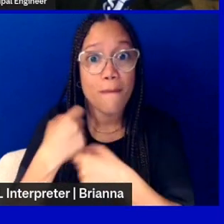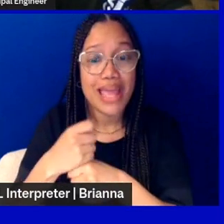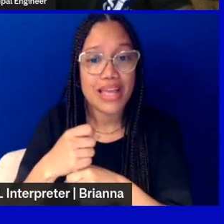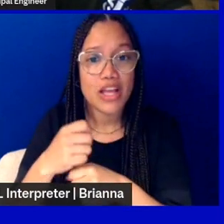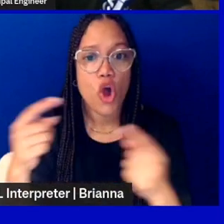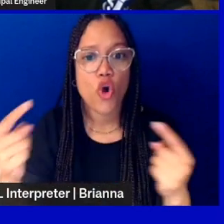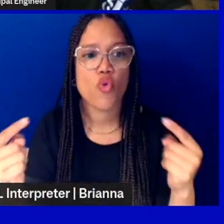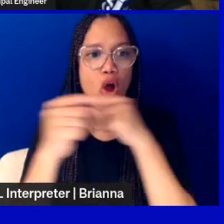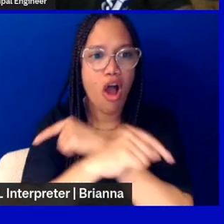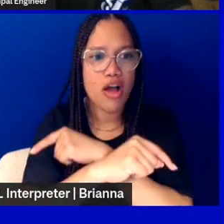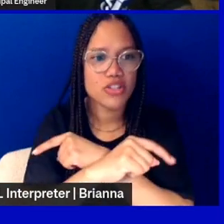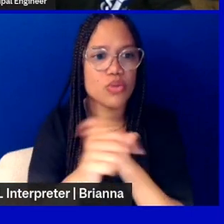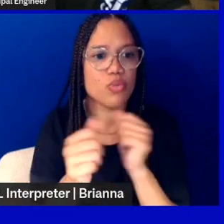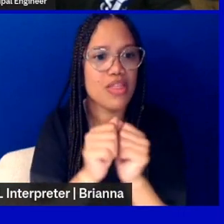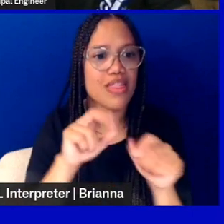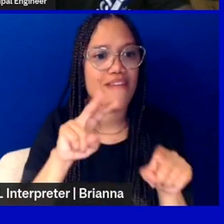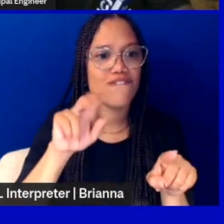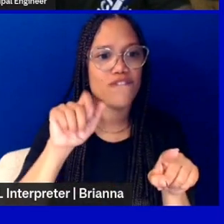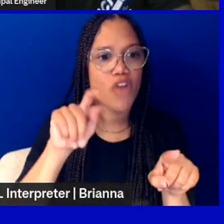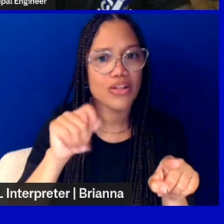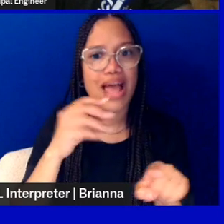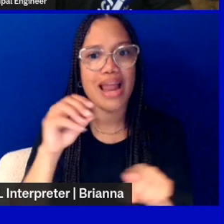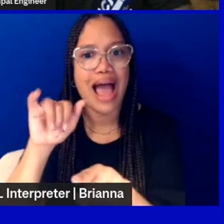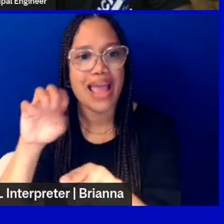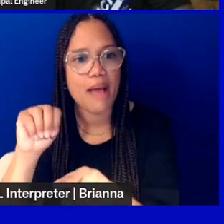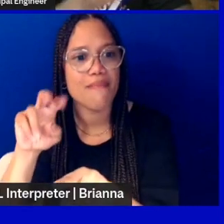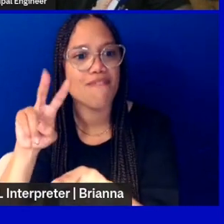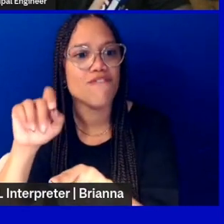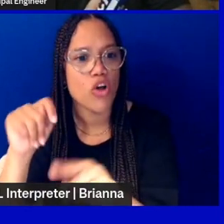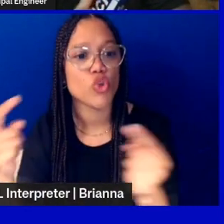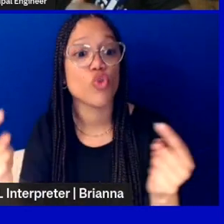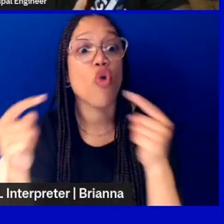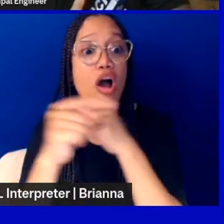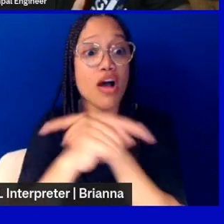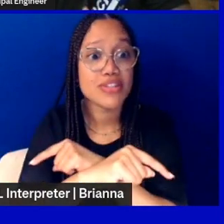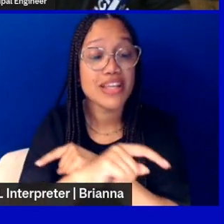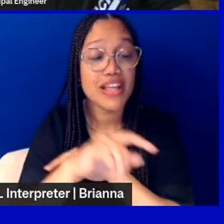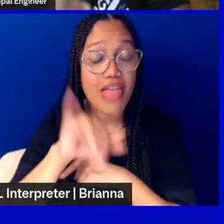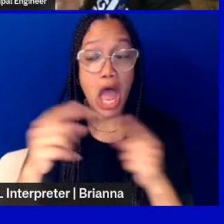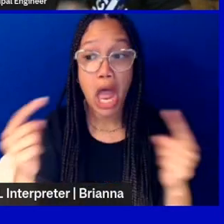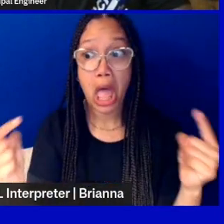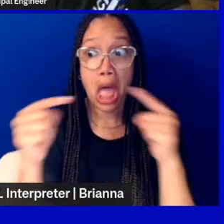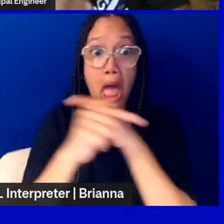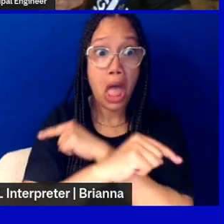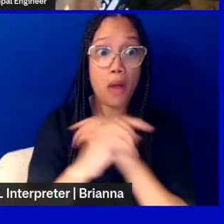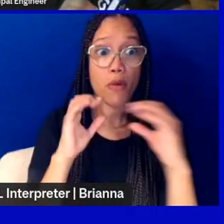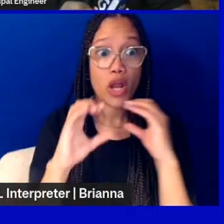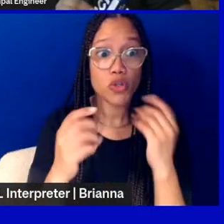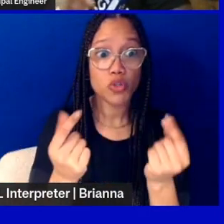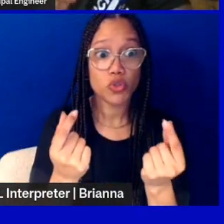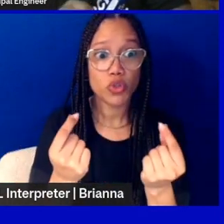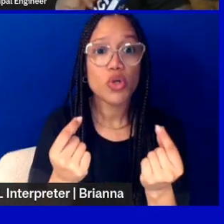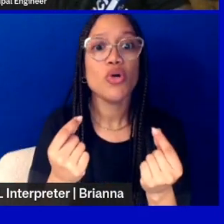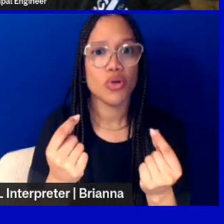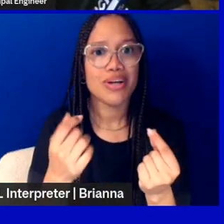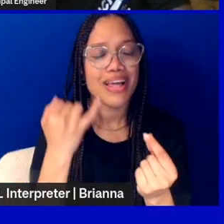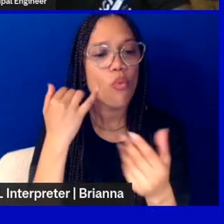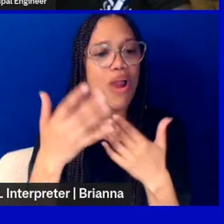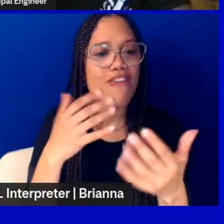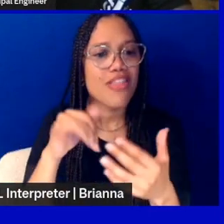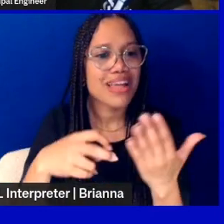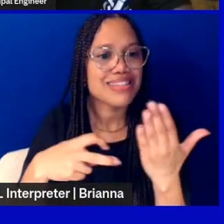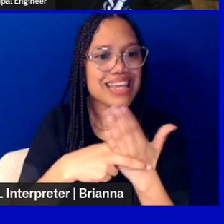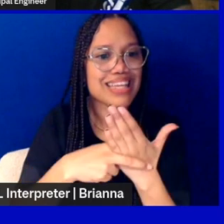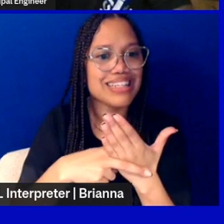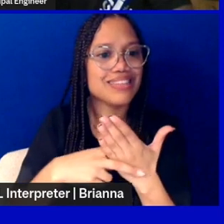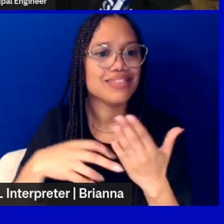the Vault server and the IAM role anywhere. So what this trust will essentially do, so whenever the request is coming